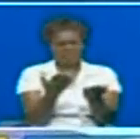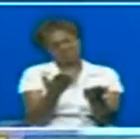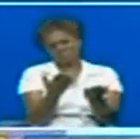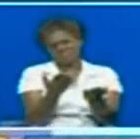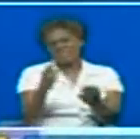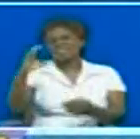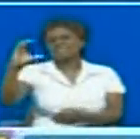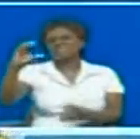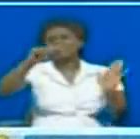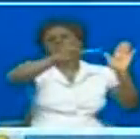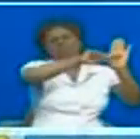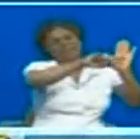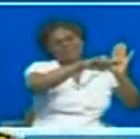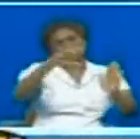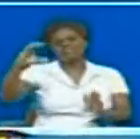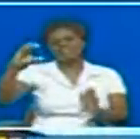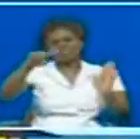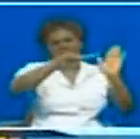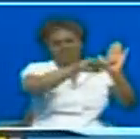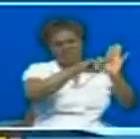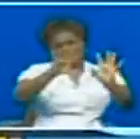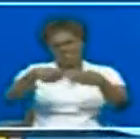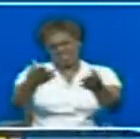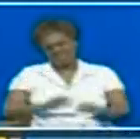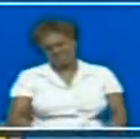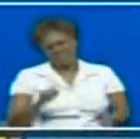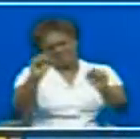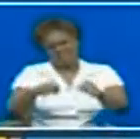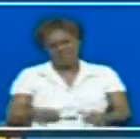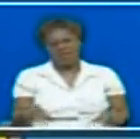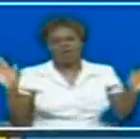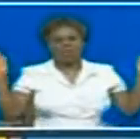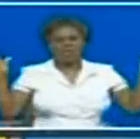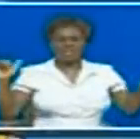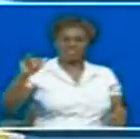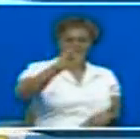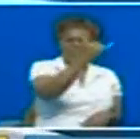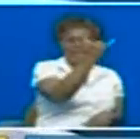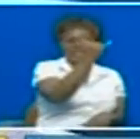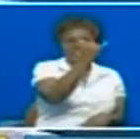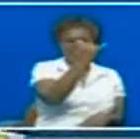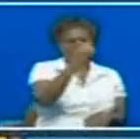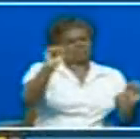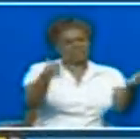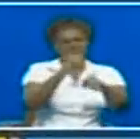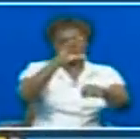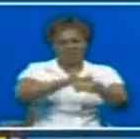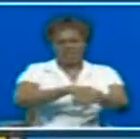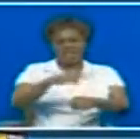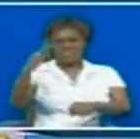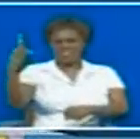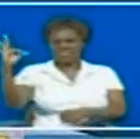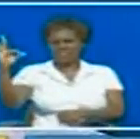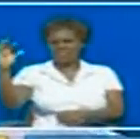a C minus. C minus. You don't need to get the Wings to Fly squad. No. What way is it, Pata? 350 max? 350